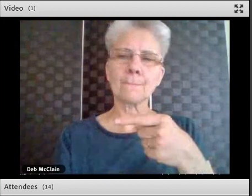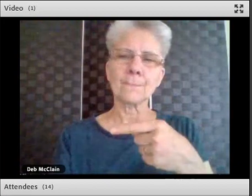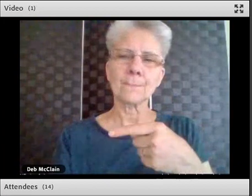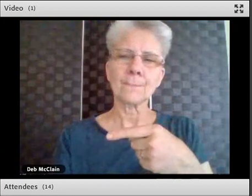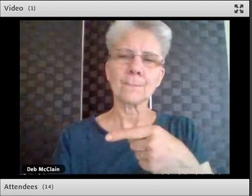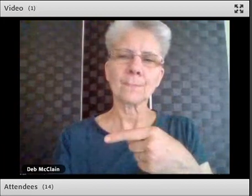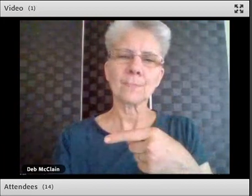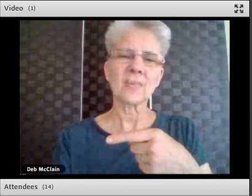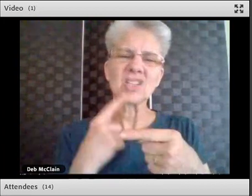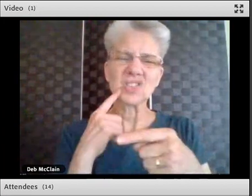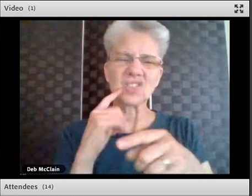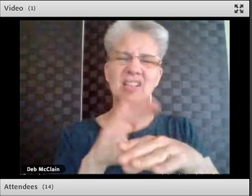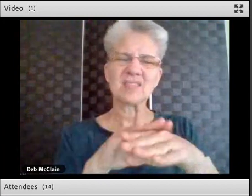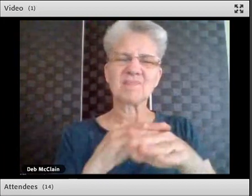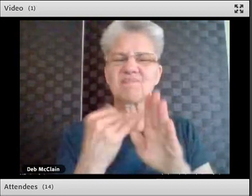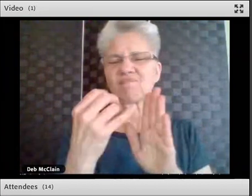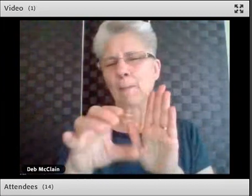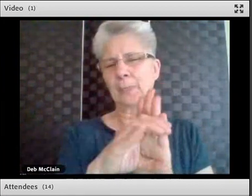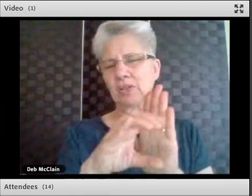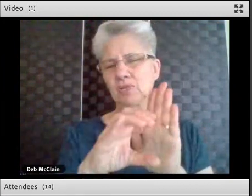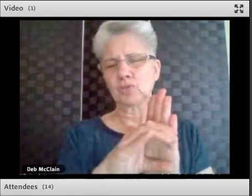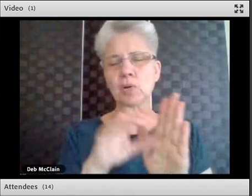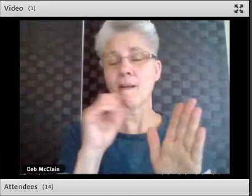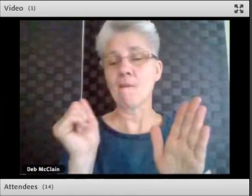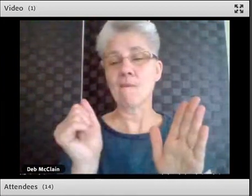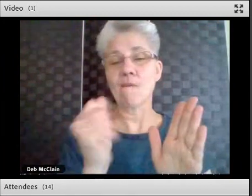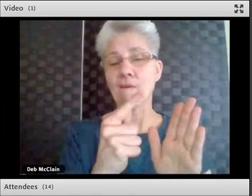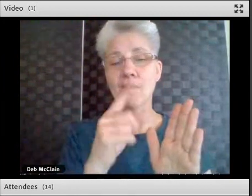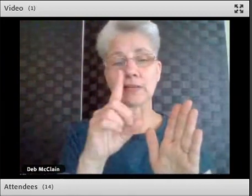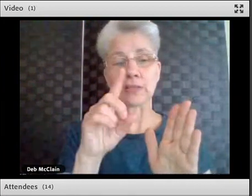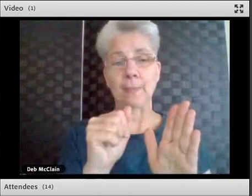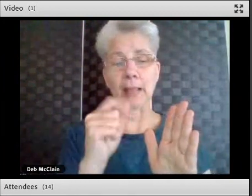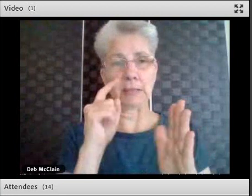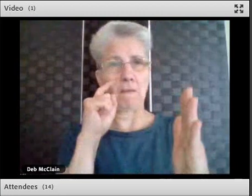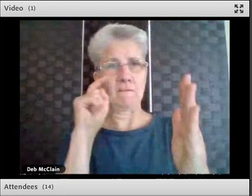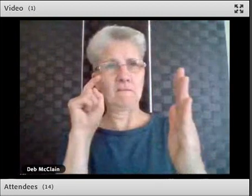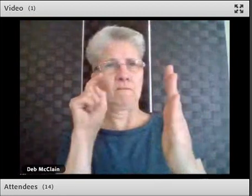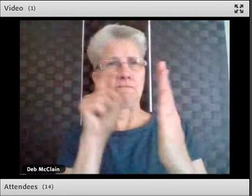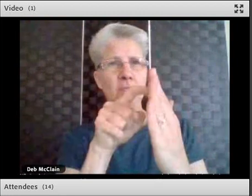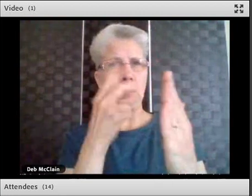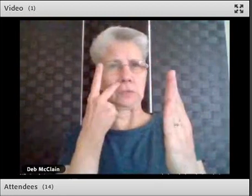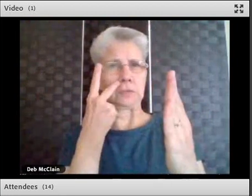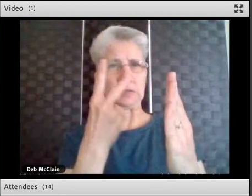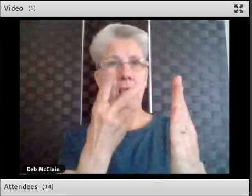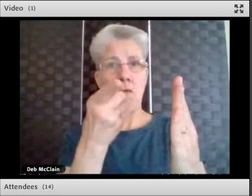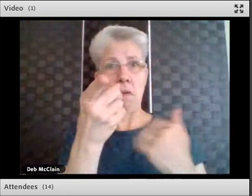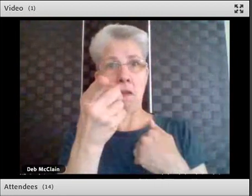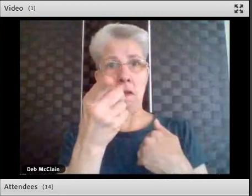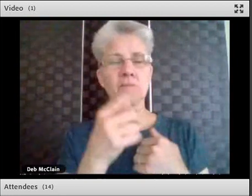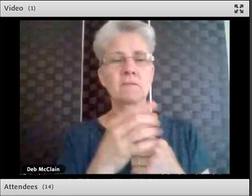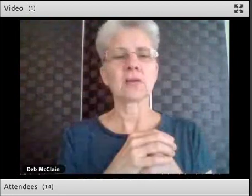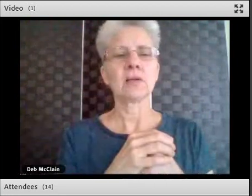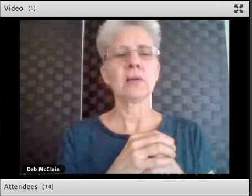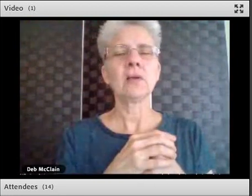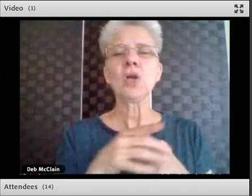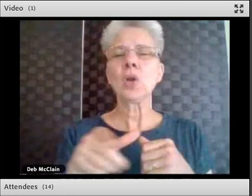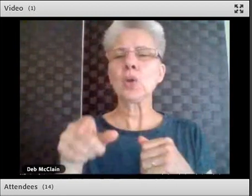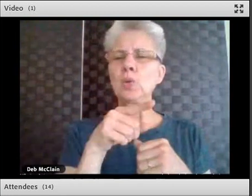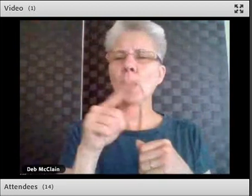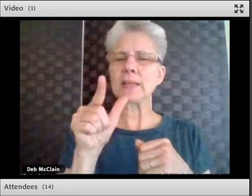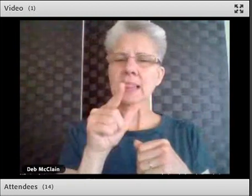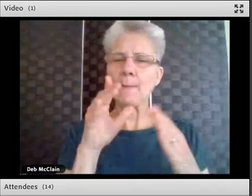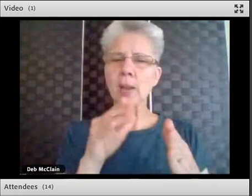So this is just a little graphic reminder. Not every disability is a visible one. So you as librarians